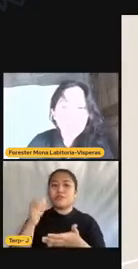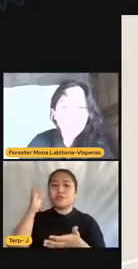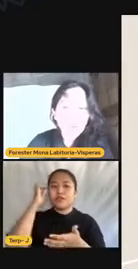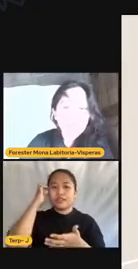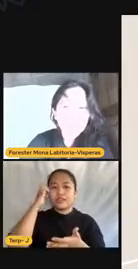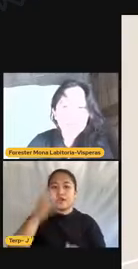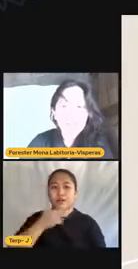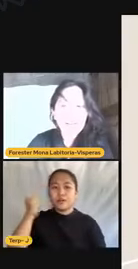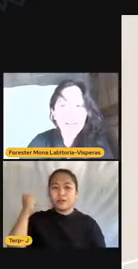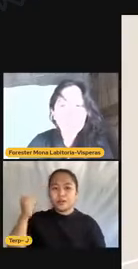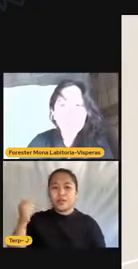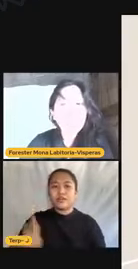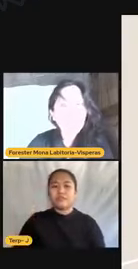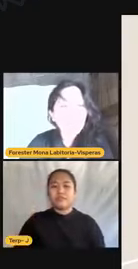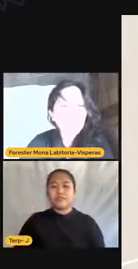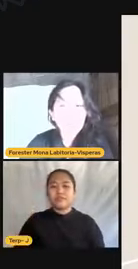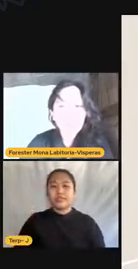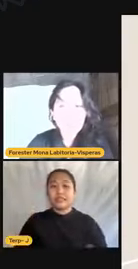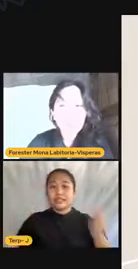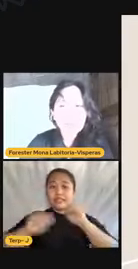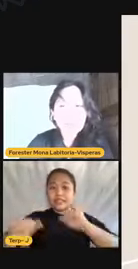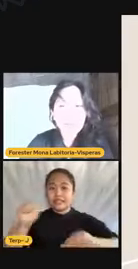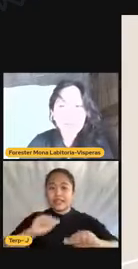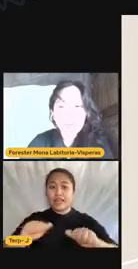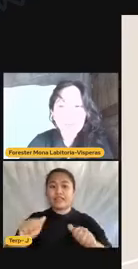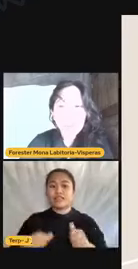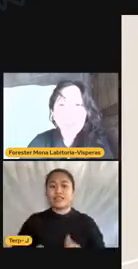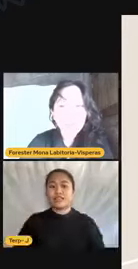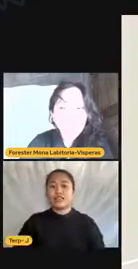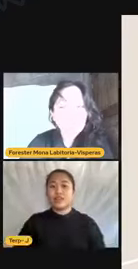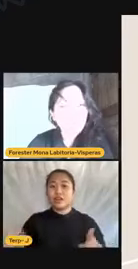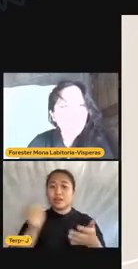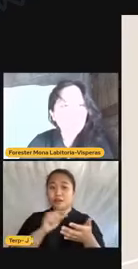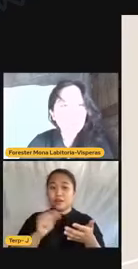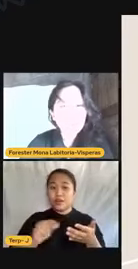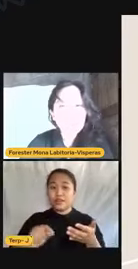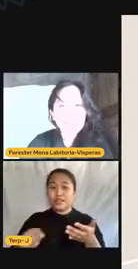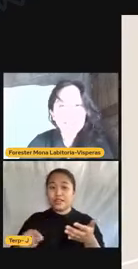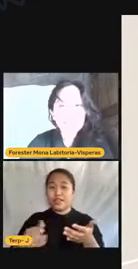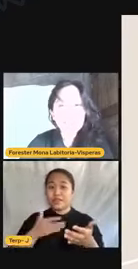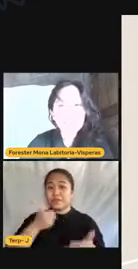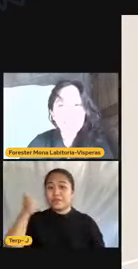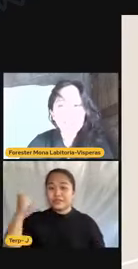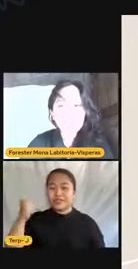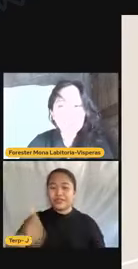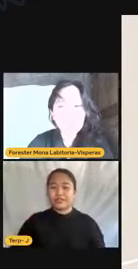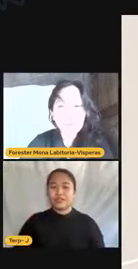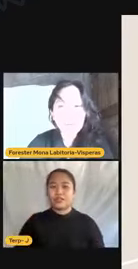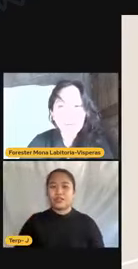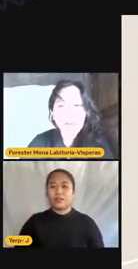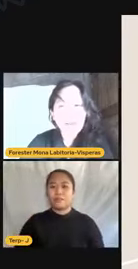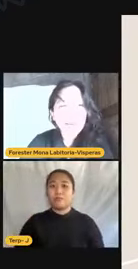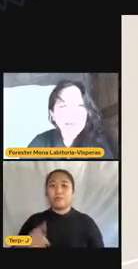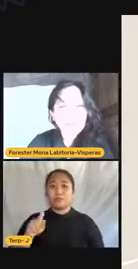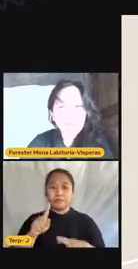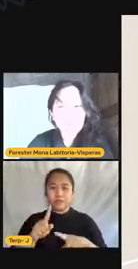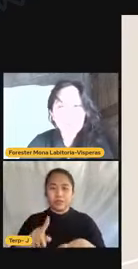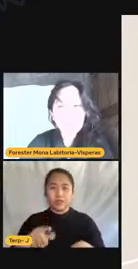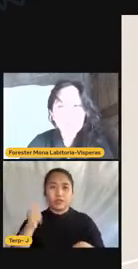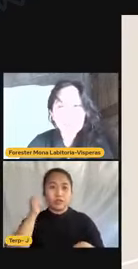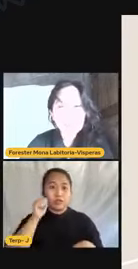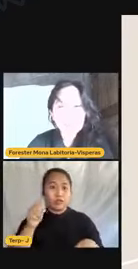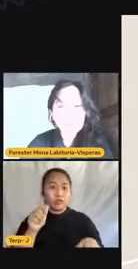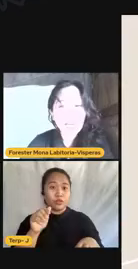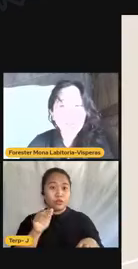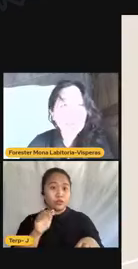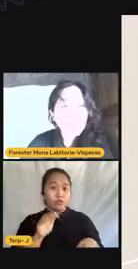essay writing contest. My daughter was at first not able to read kasi she was diagnosed with ADHD,